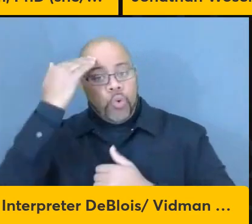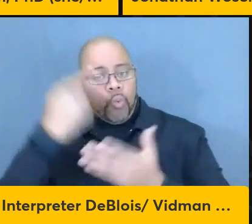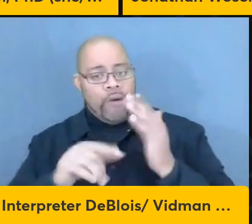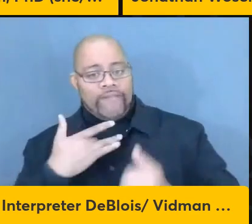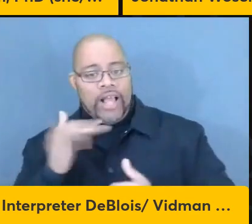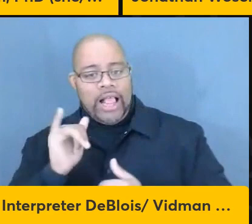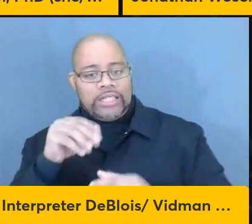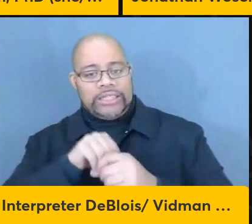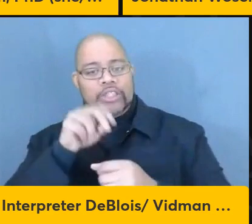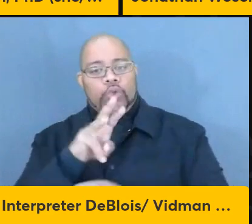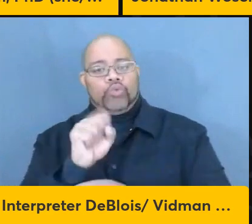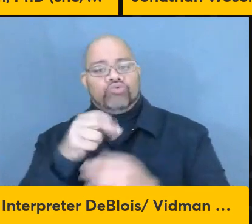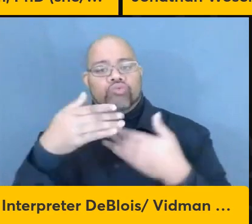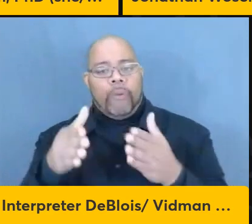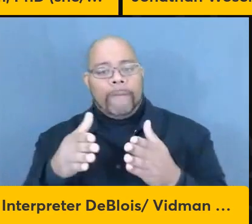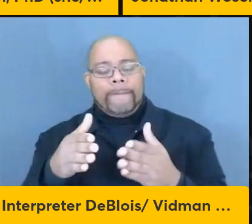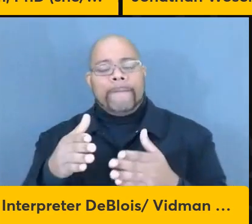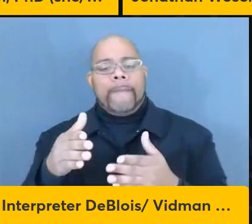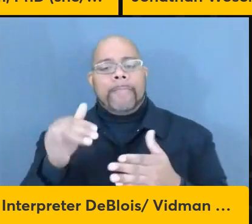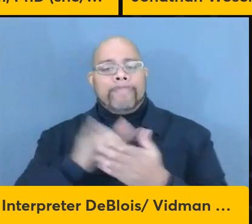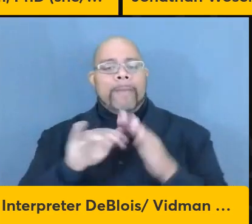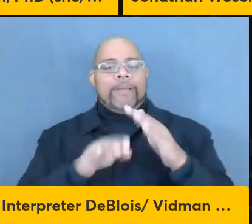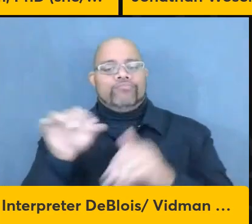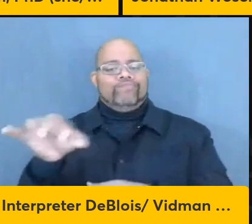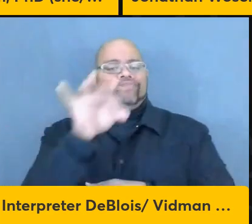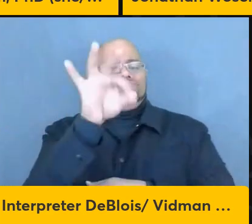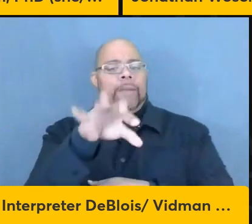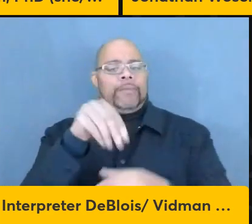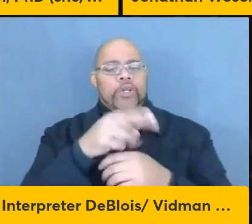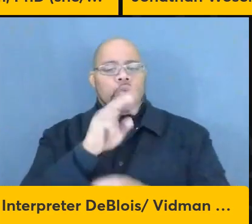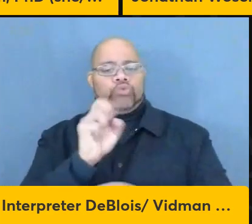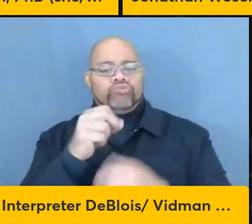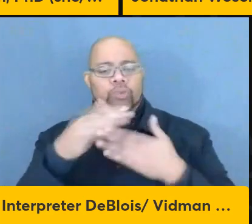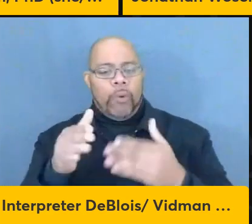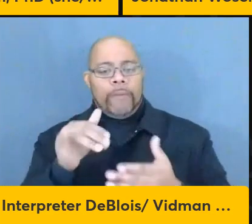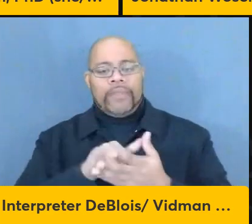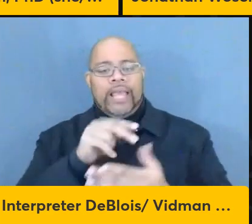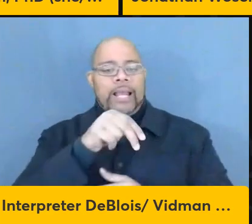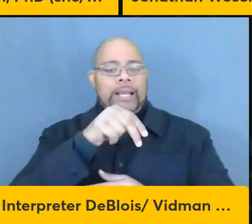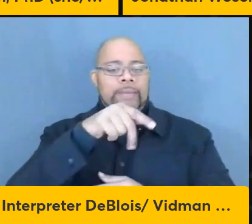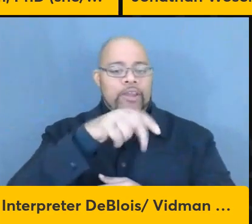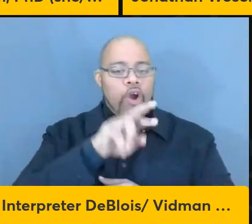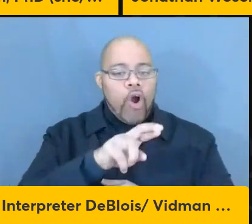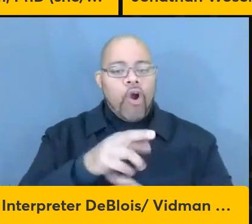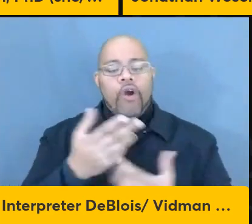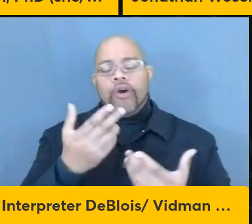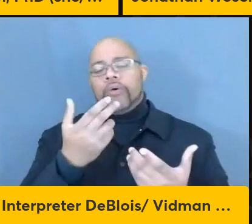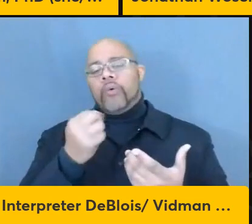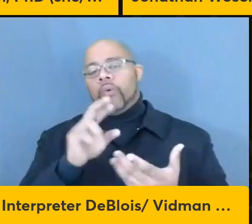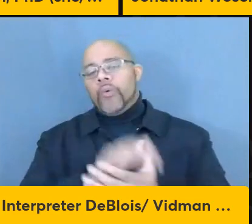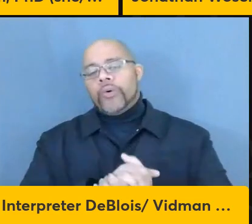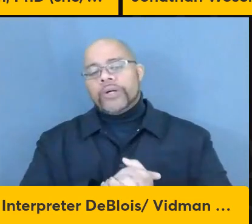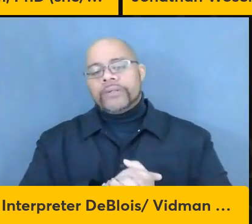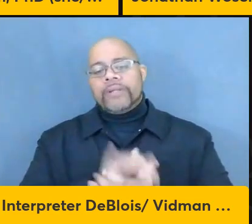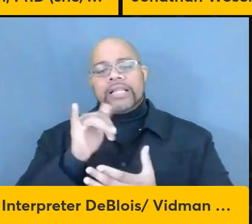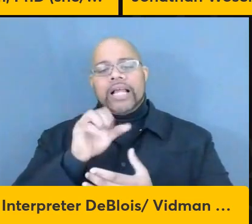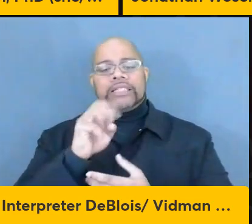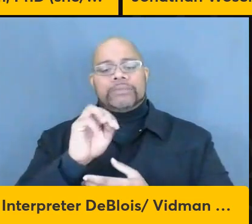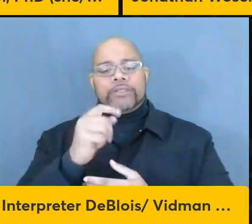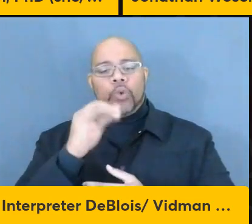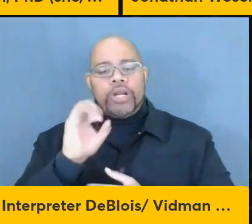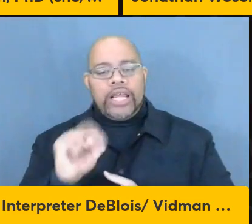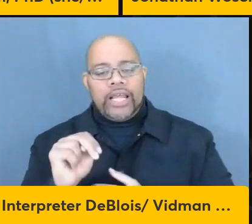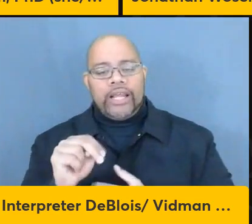like to be in a newsroom. They just basically drop you in a newsroom, whether that's NPR or like Smithsonian